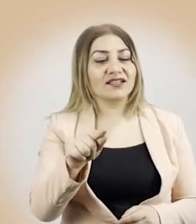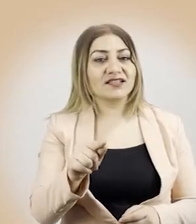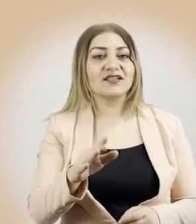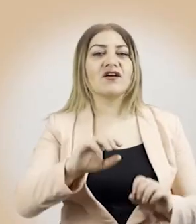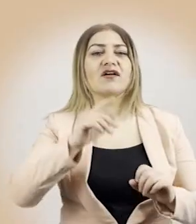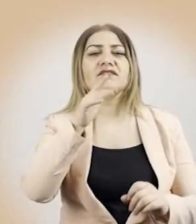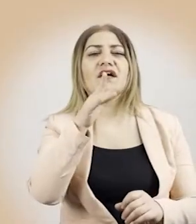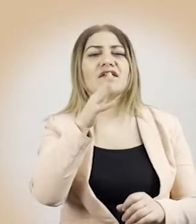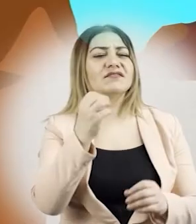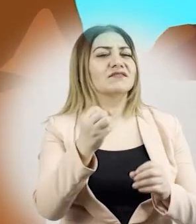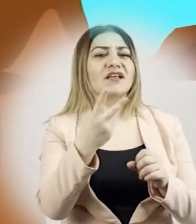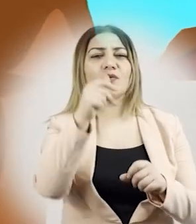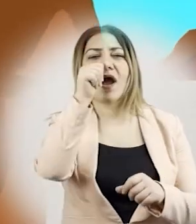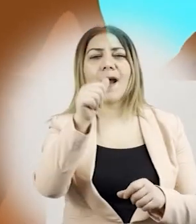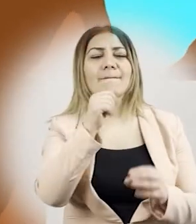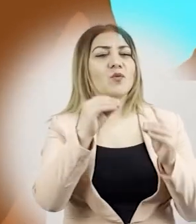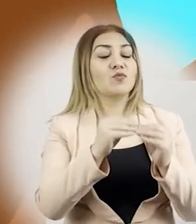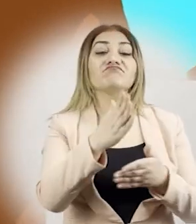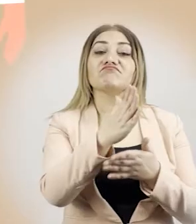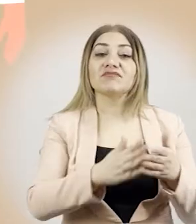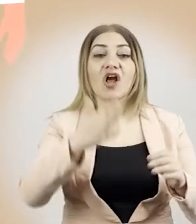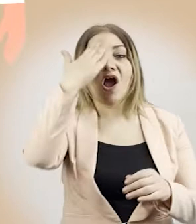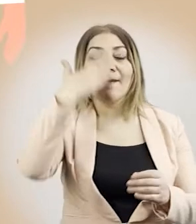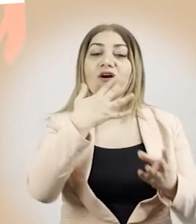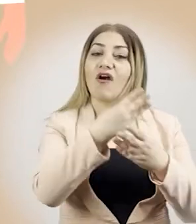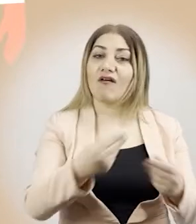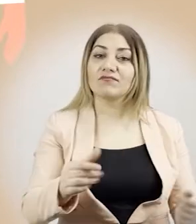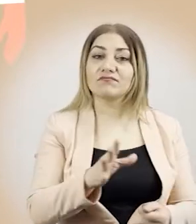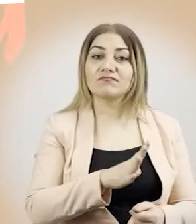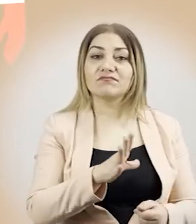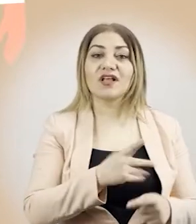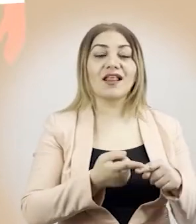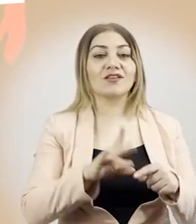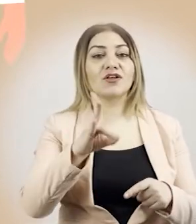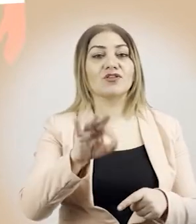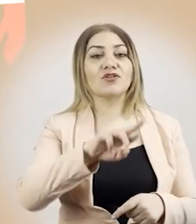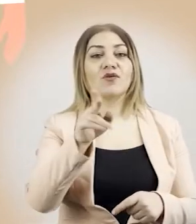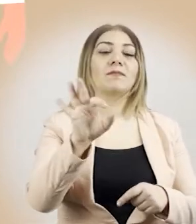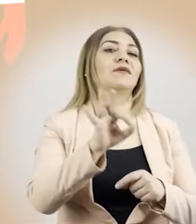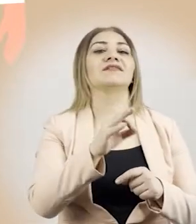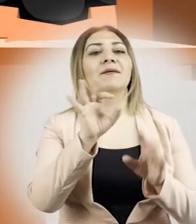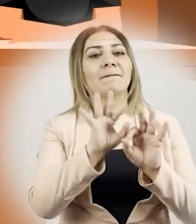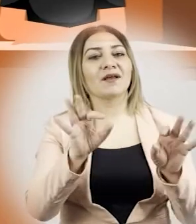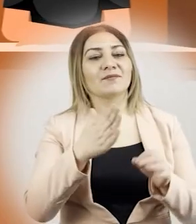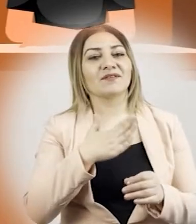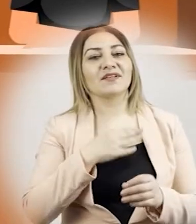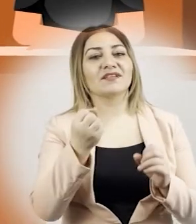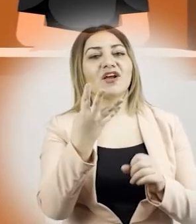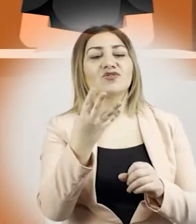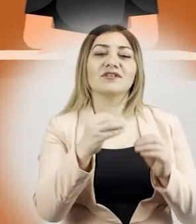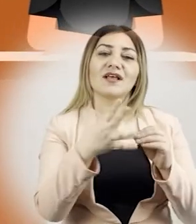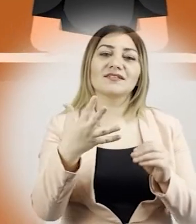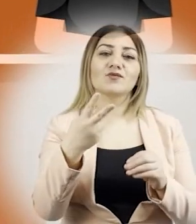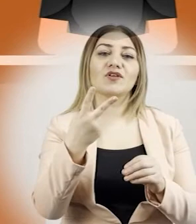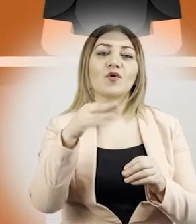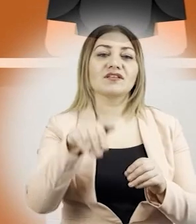there all year round, although some of them completely melt in the summer. And behold, the scientific explanation of the story of Noah and the